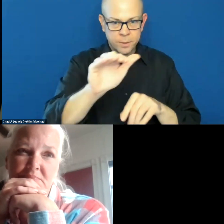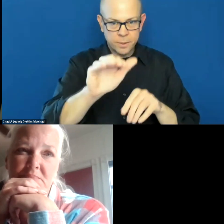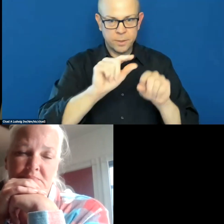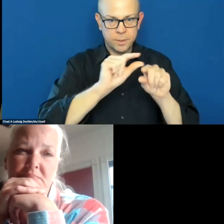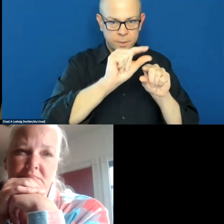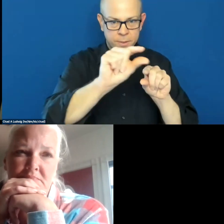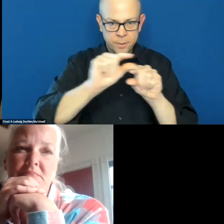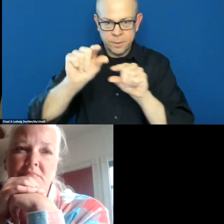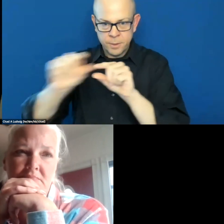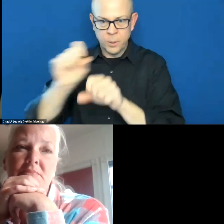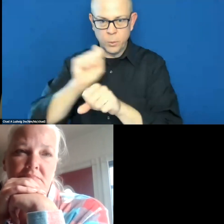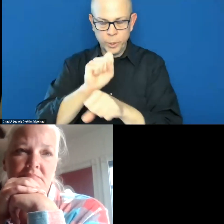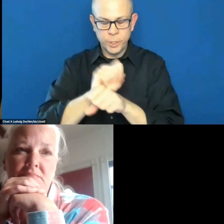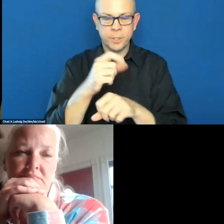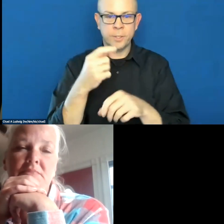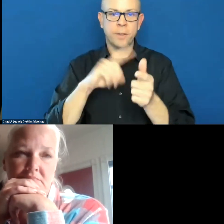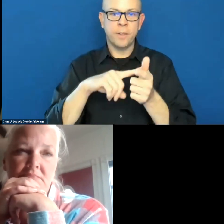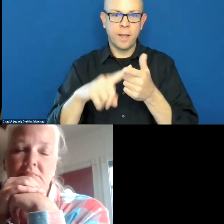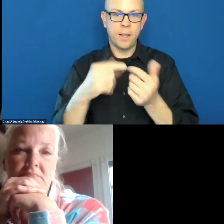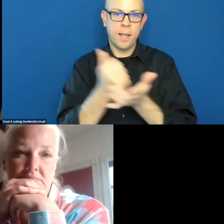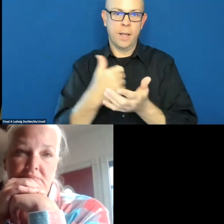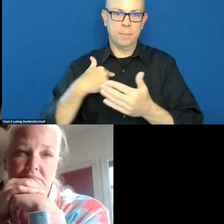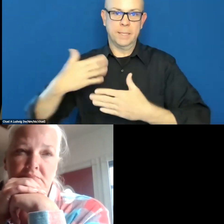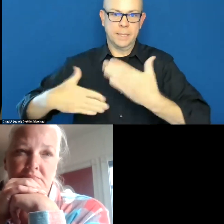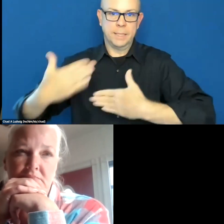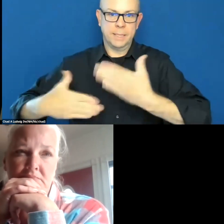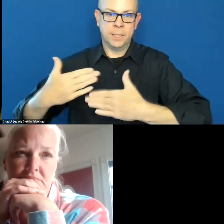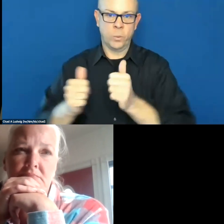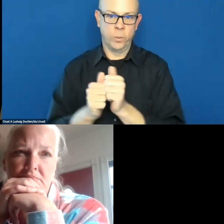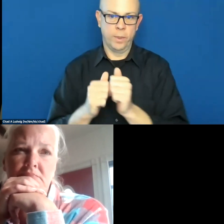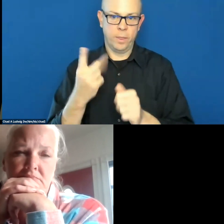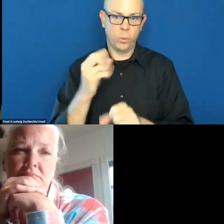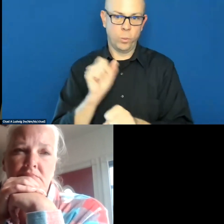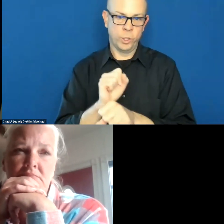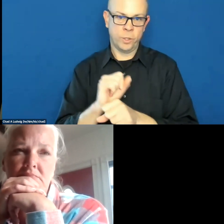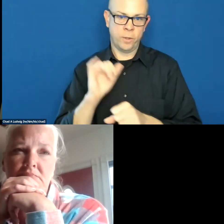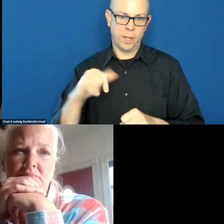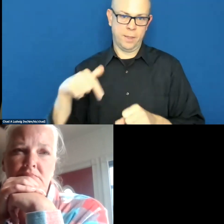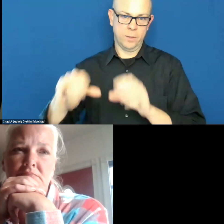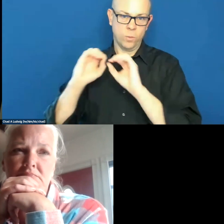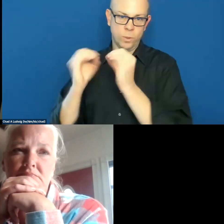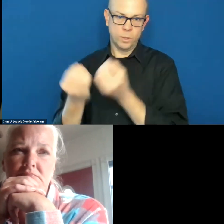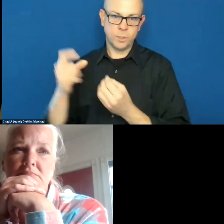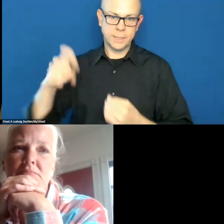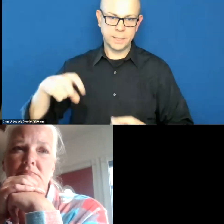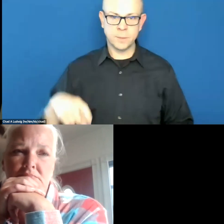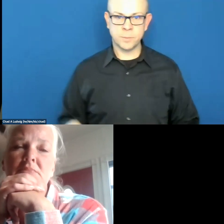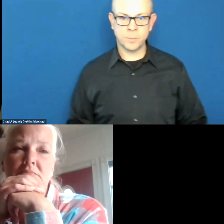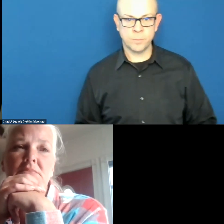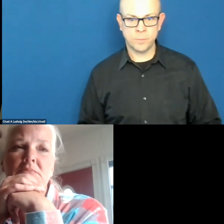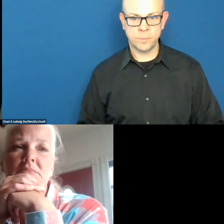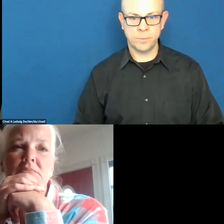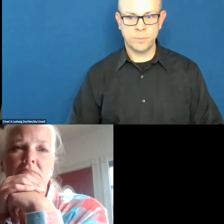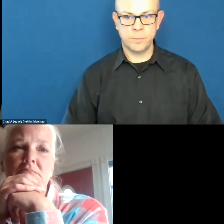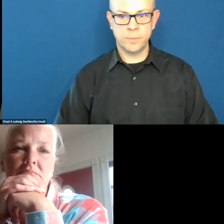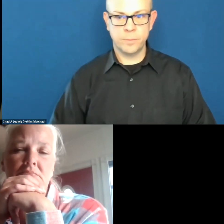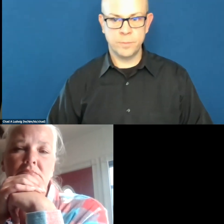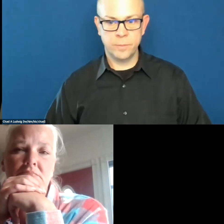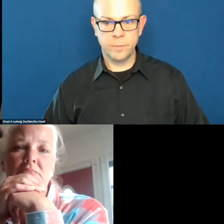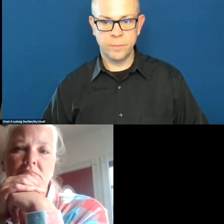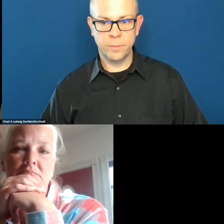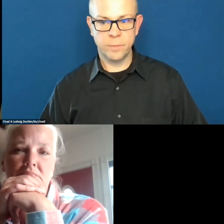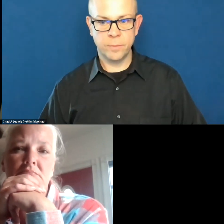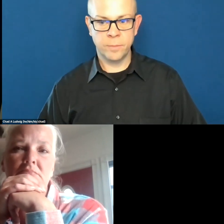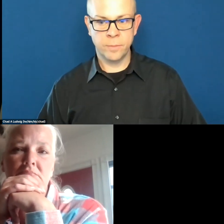I have to make time to actually get in touch with people and then parse out work to them. So it's kind of challenging as far as what